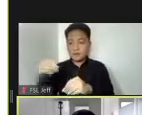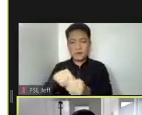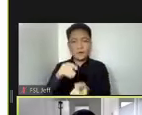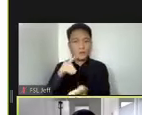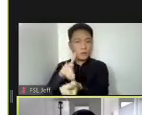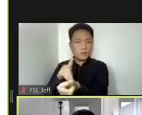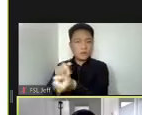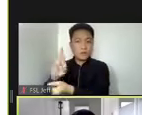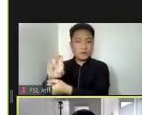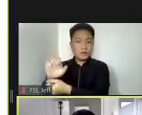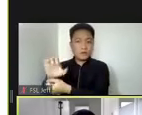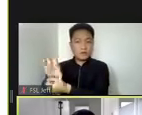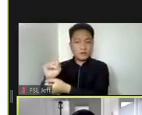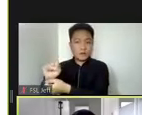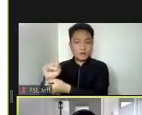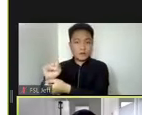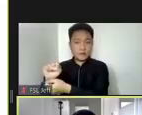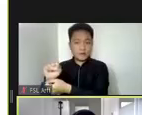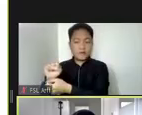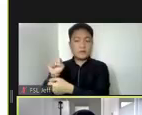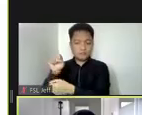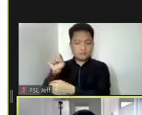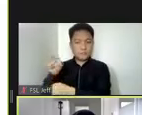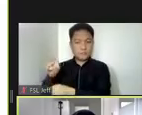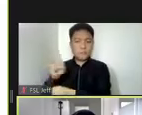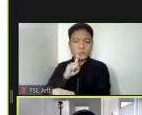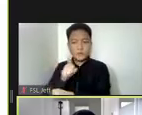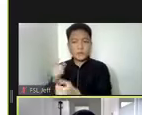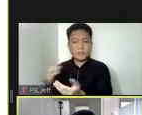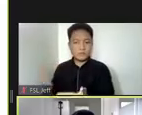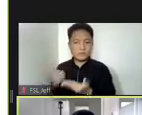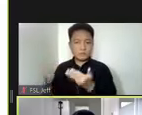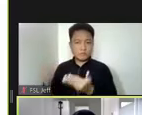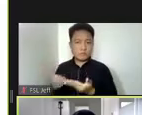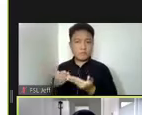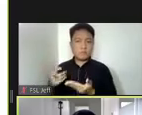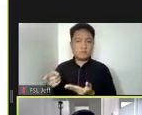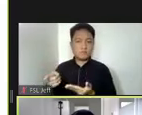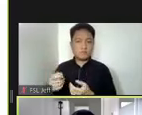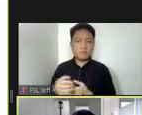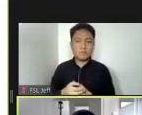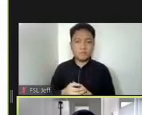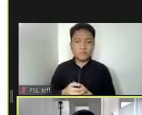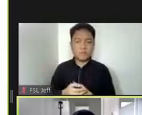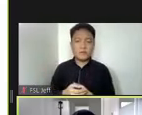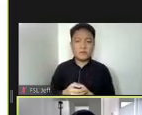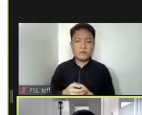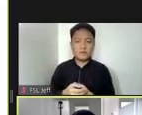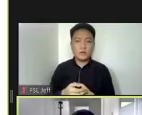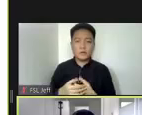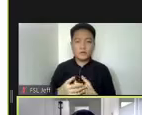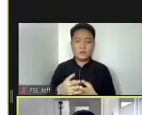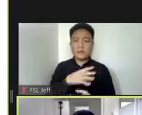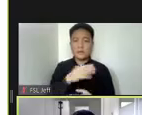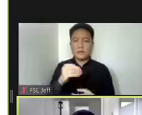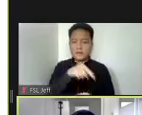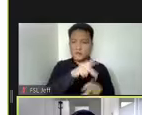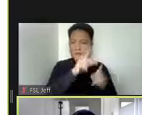who trained me for powerlifting, and of course, UniLab for giving me opportunity to where I am right